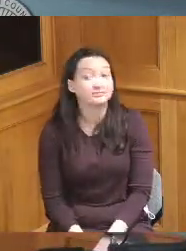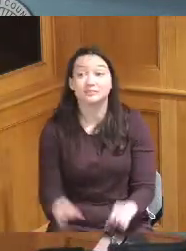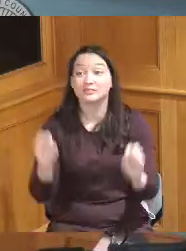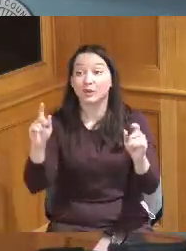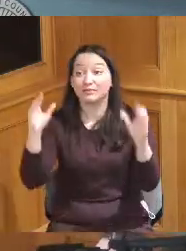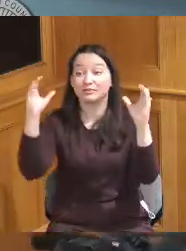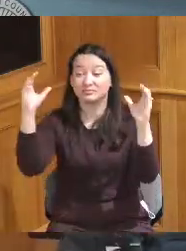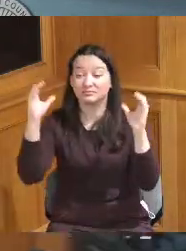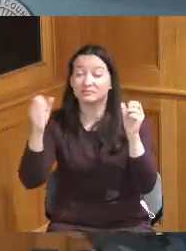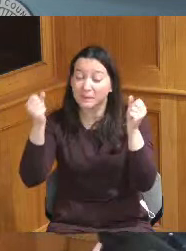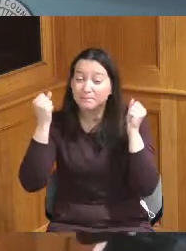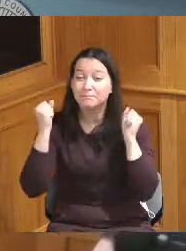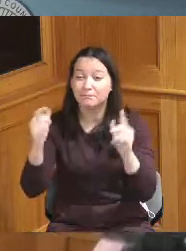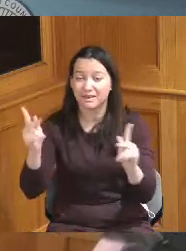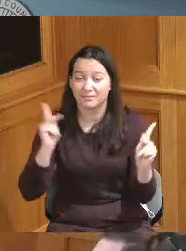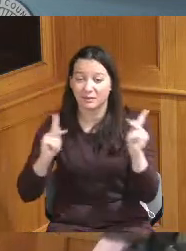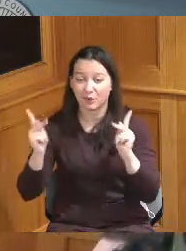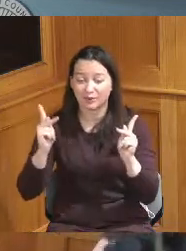Okay, we have a lot of